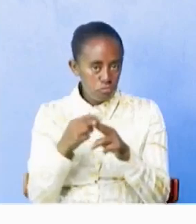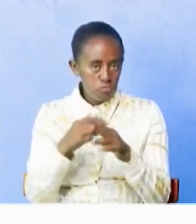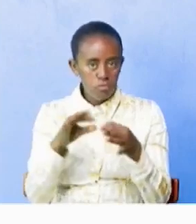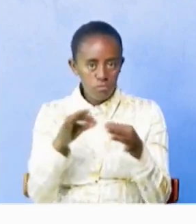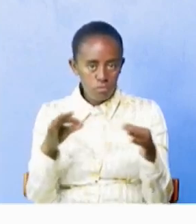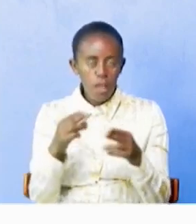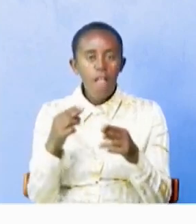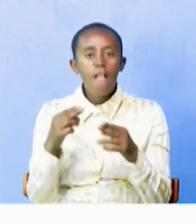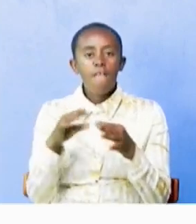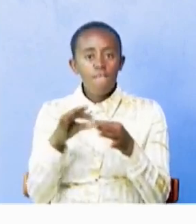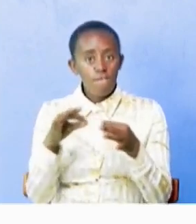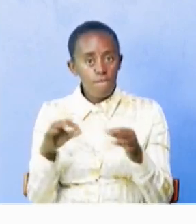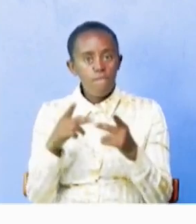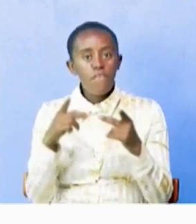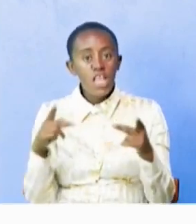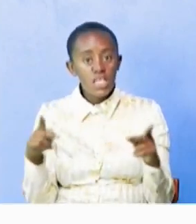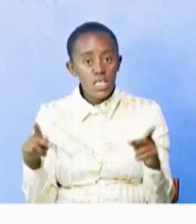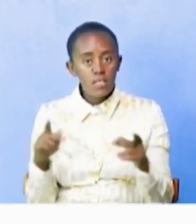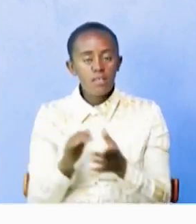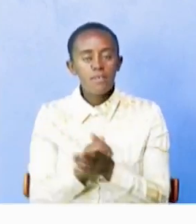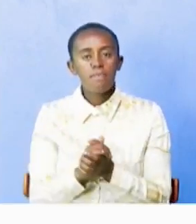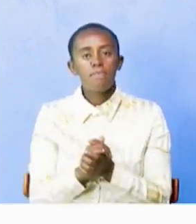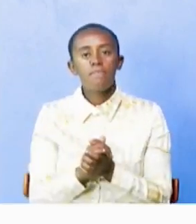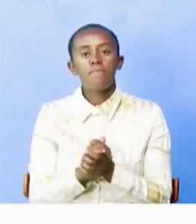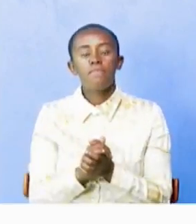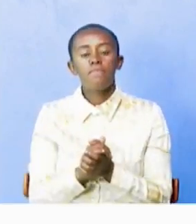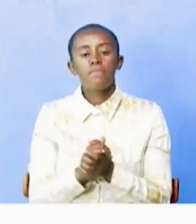are phrases